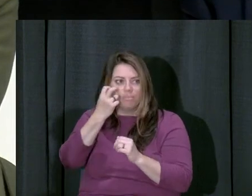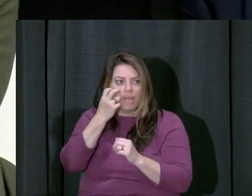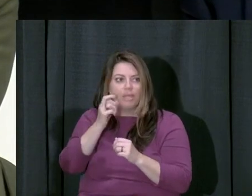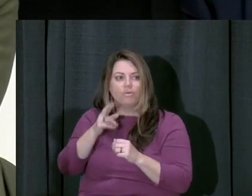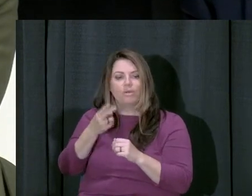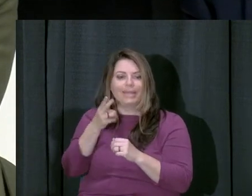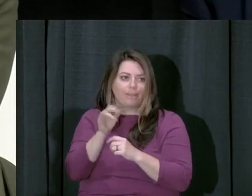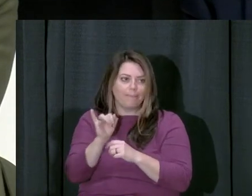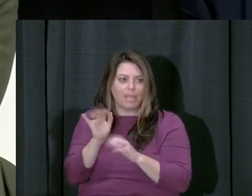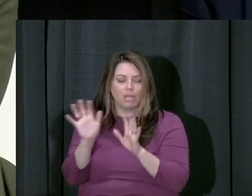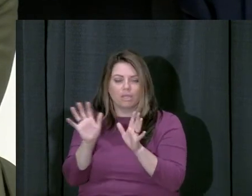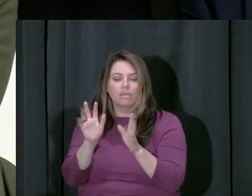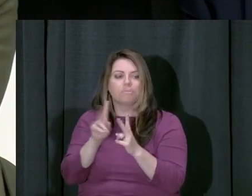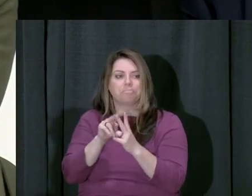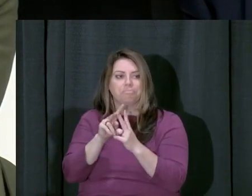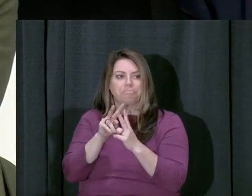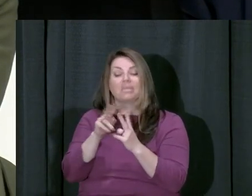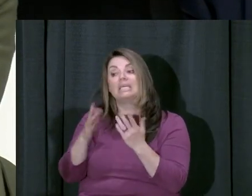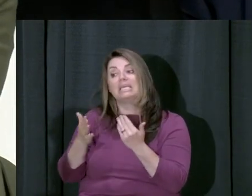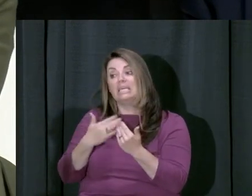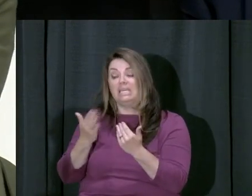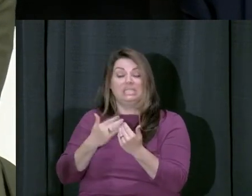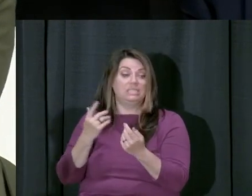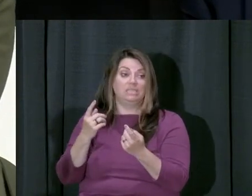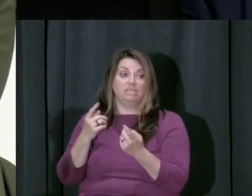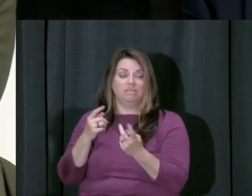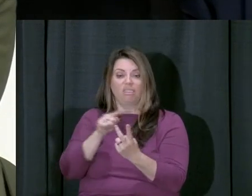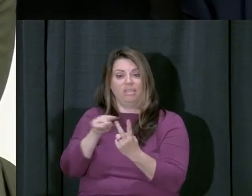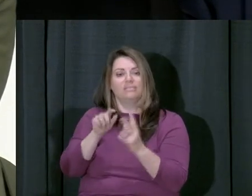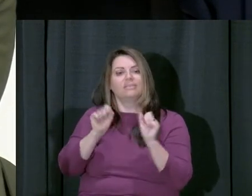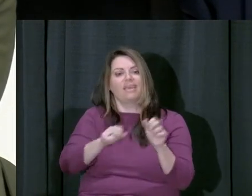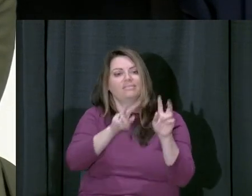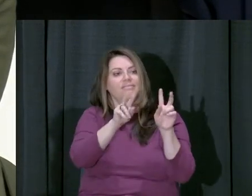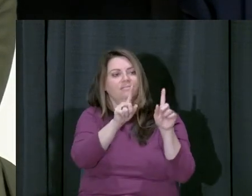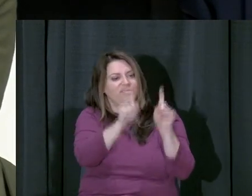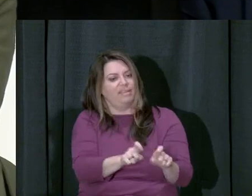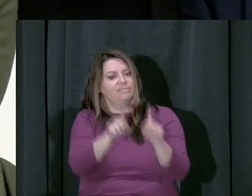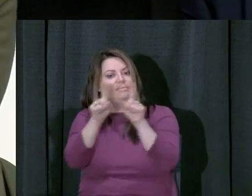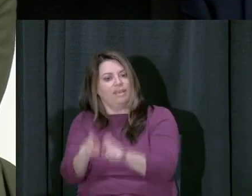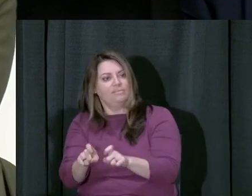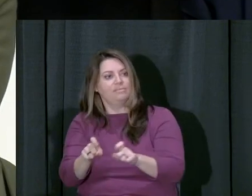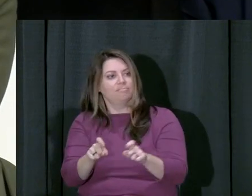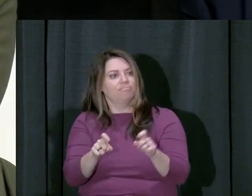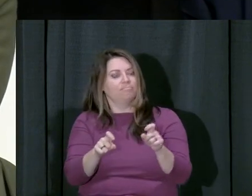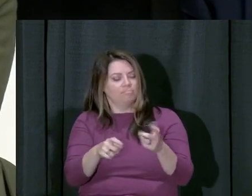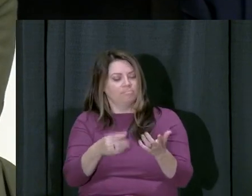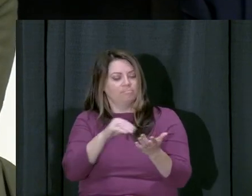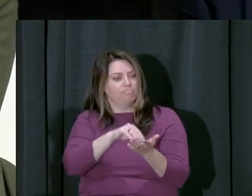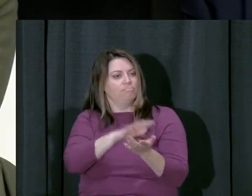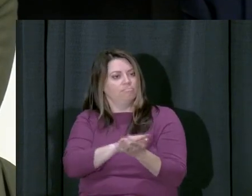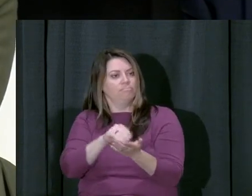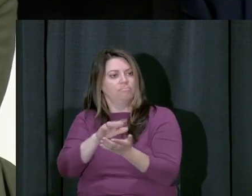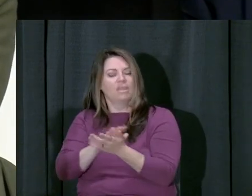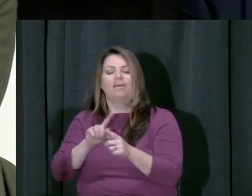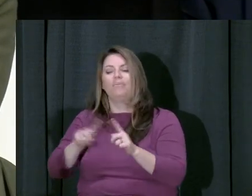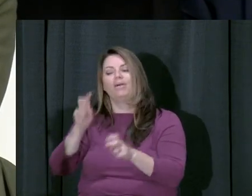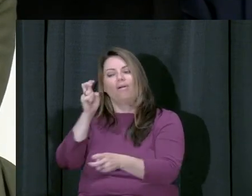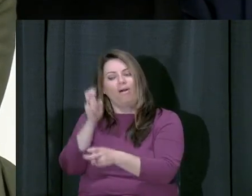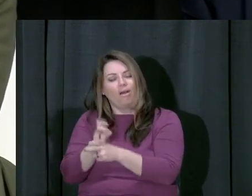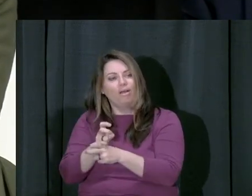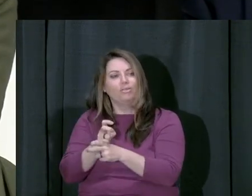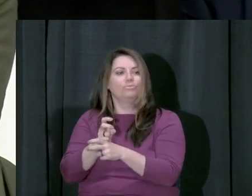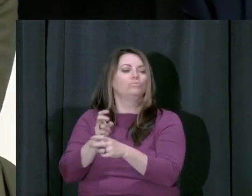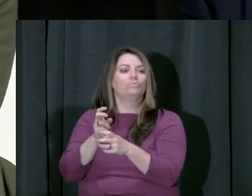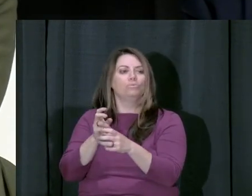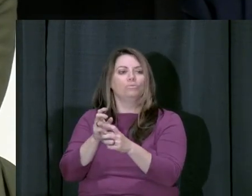hearing impaired, for example, it's easy to, there's things that are testable, you know, and it's hard to test for things like cognitive language and learning.